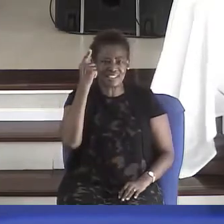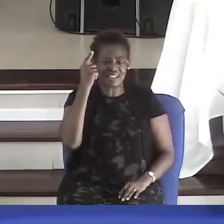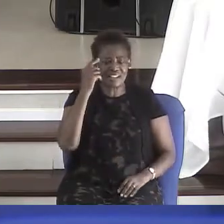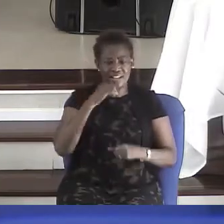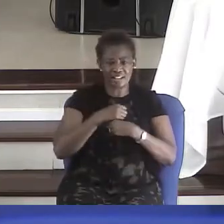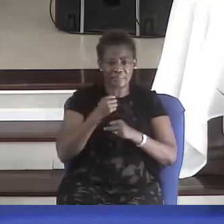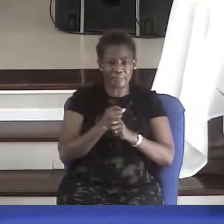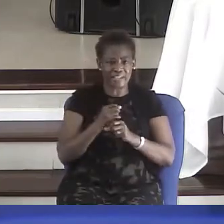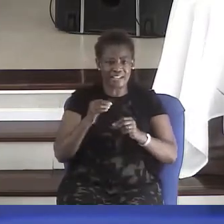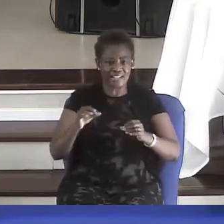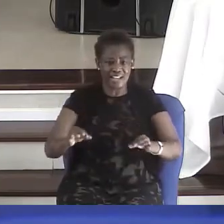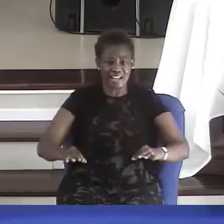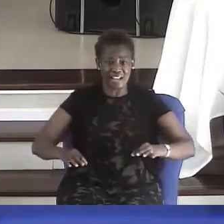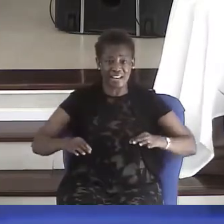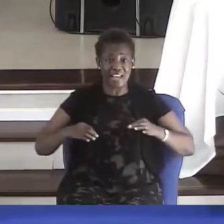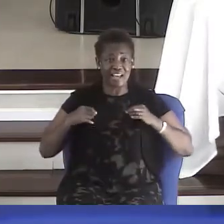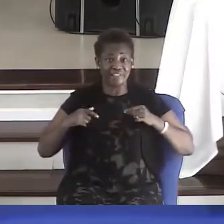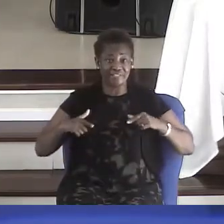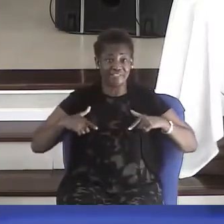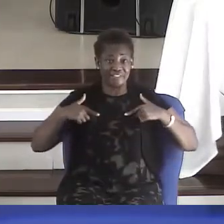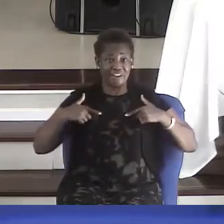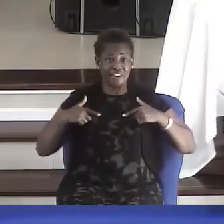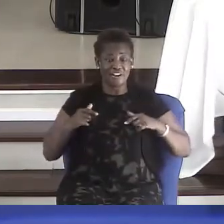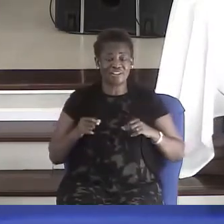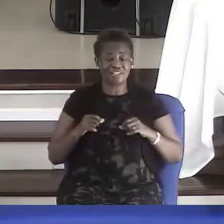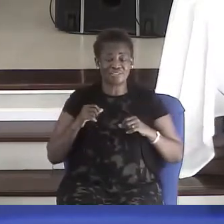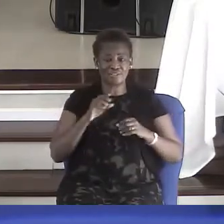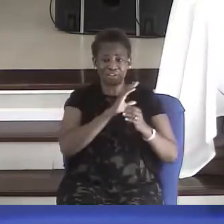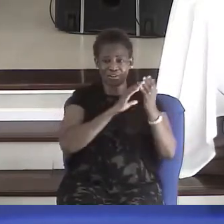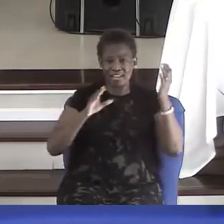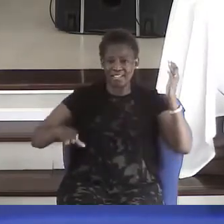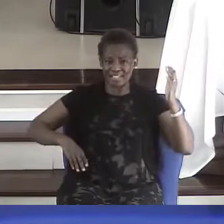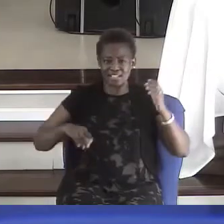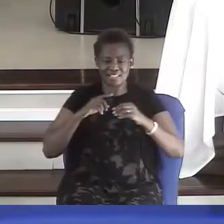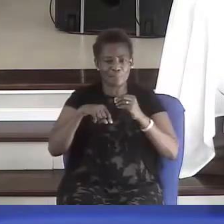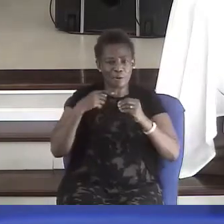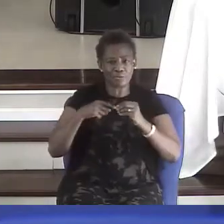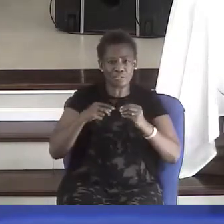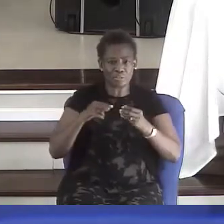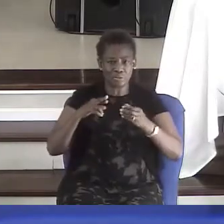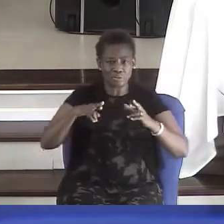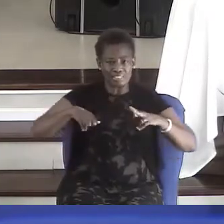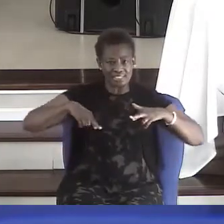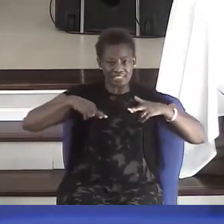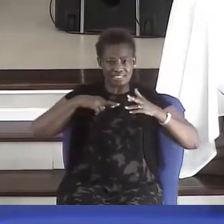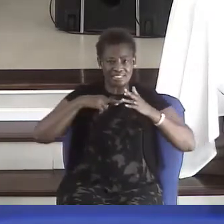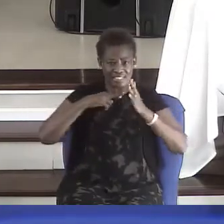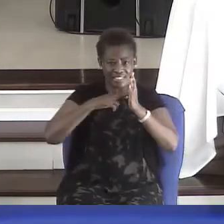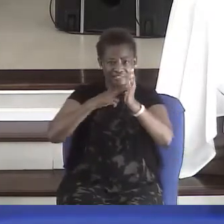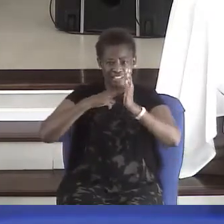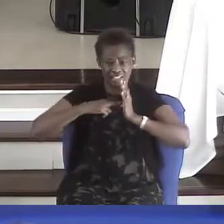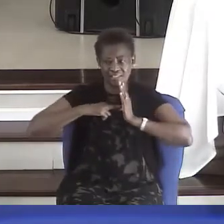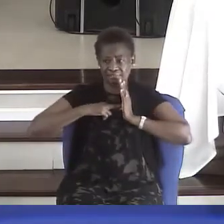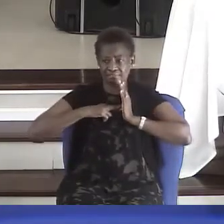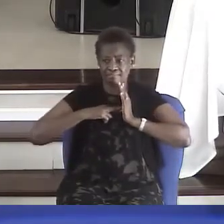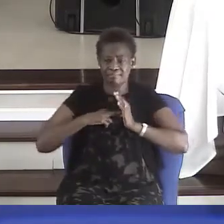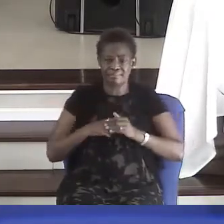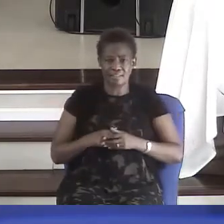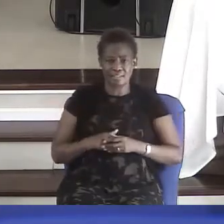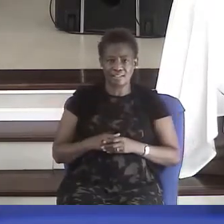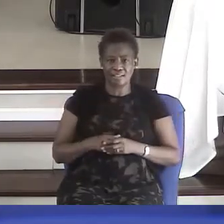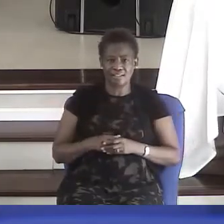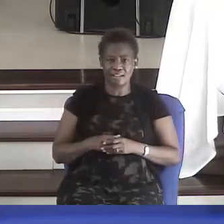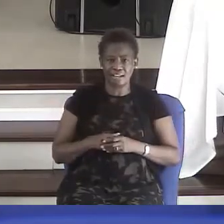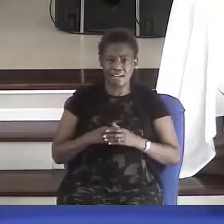unto Christ. And so that it's about receiving. Mark that word, it's another element of faith. receiving